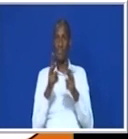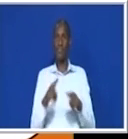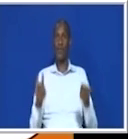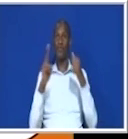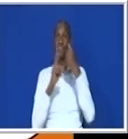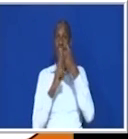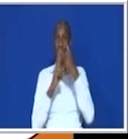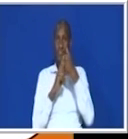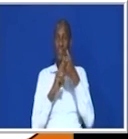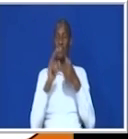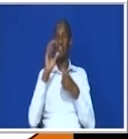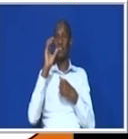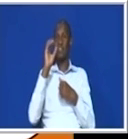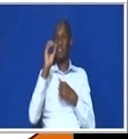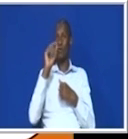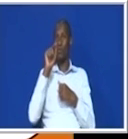in